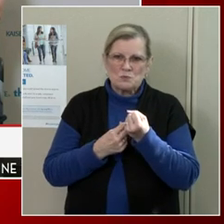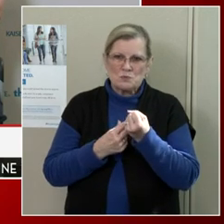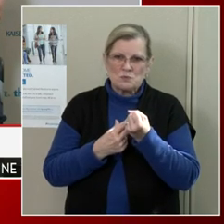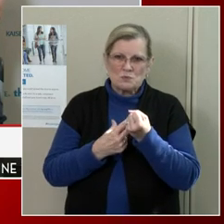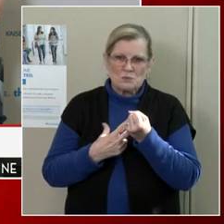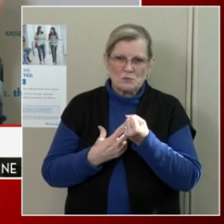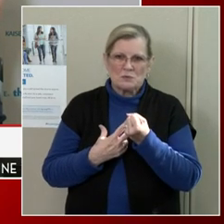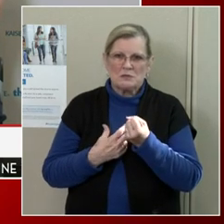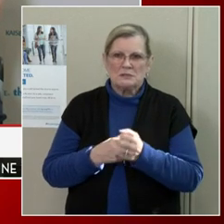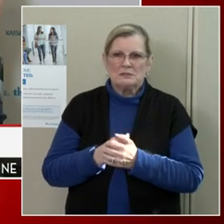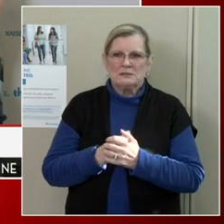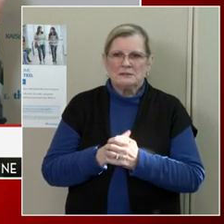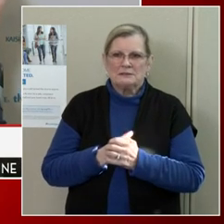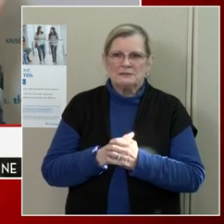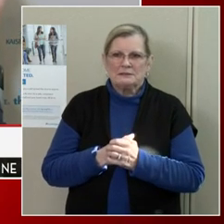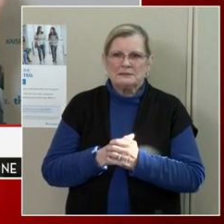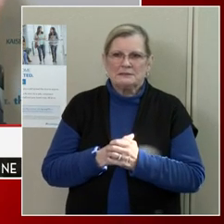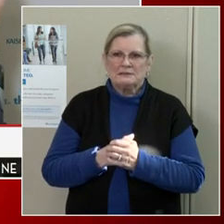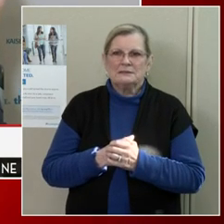Who's had the biggest flinch so far?